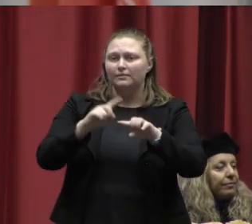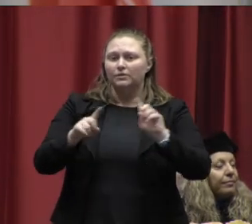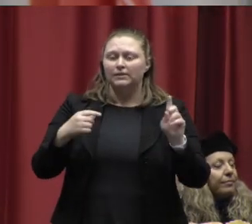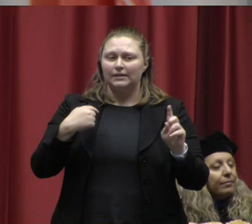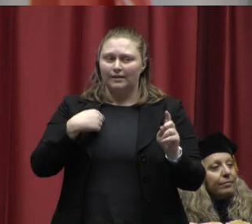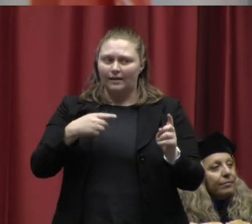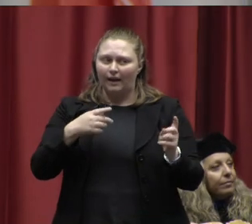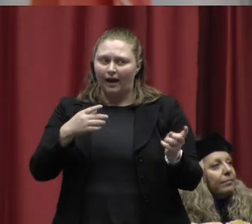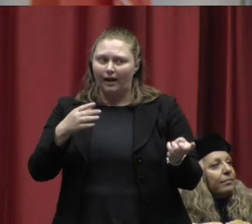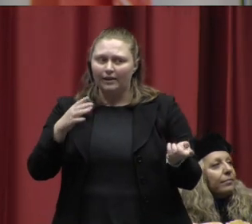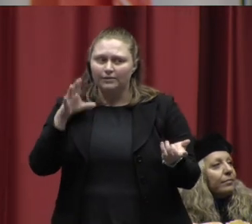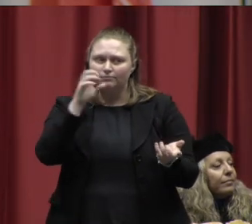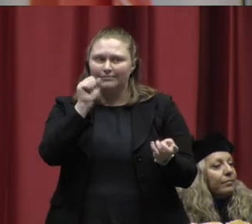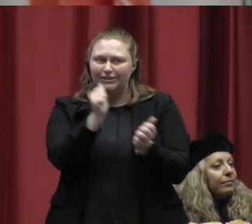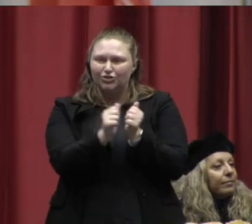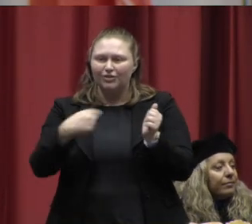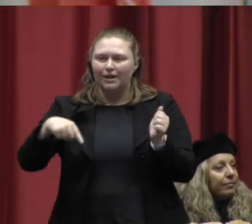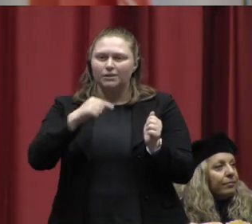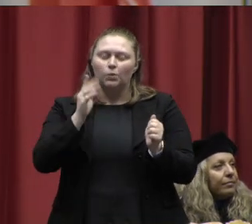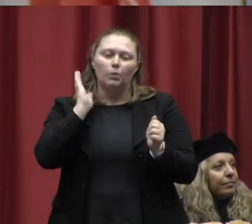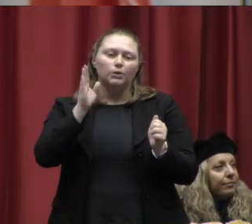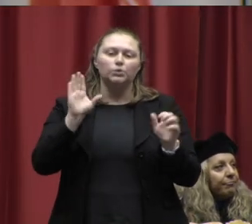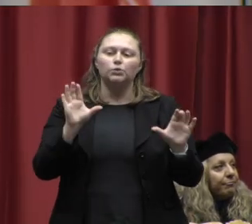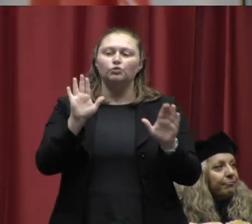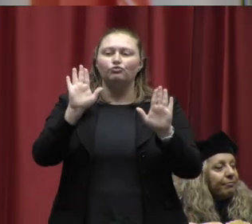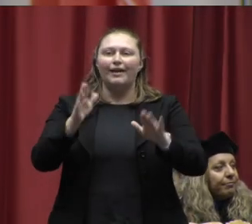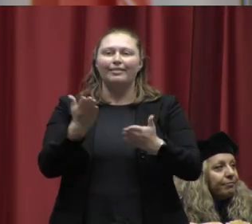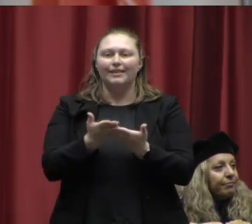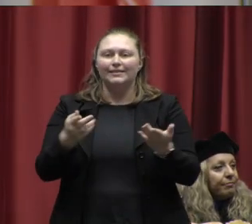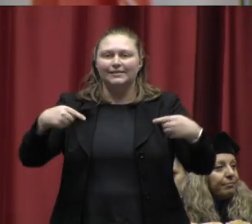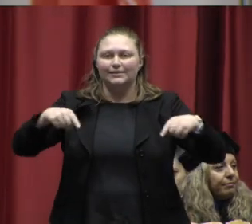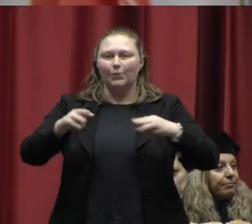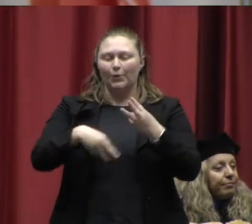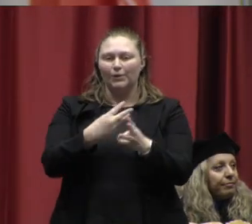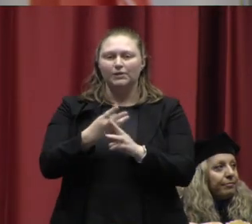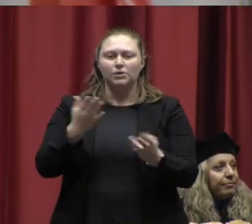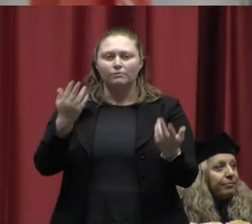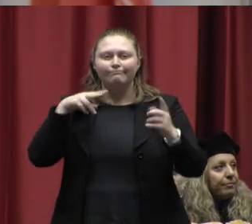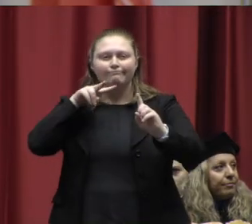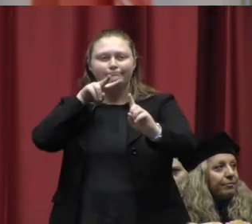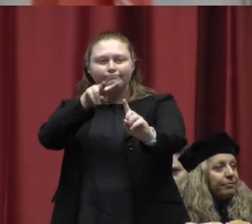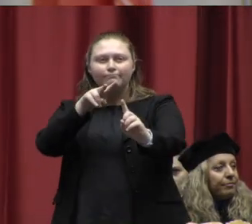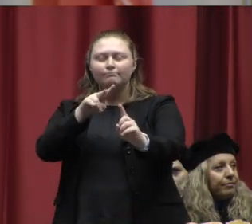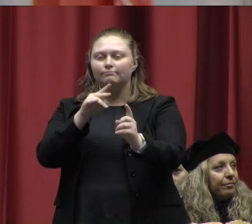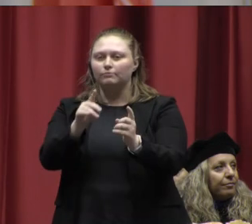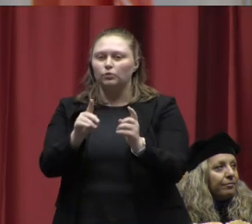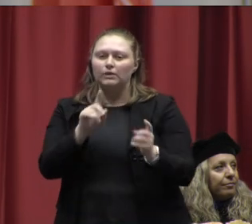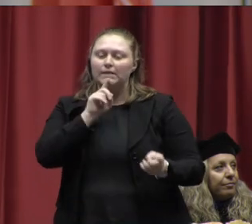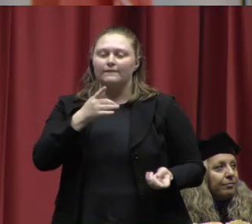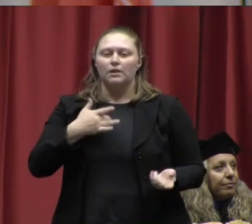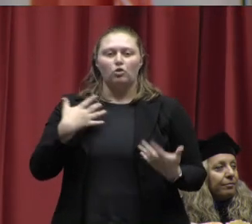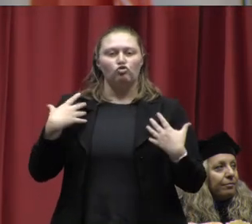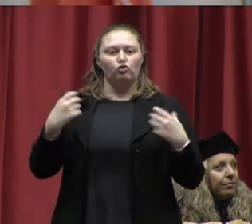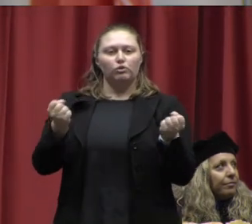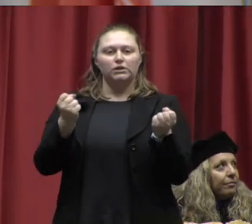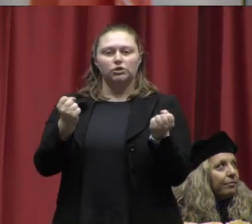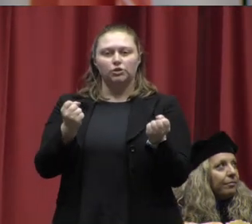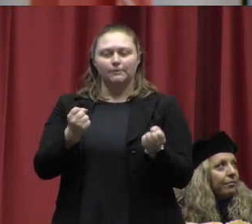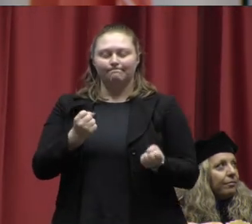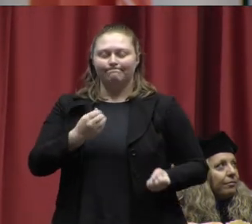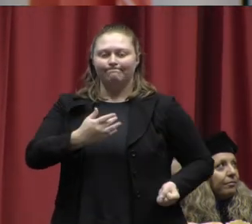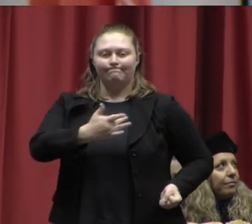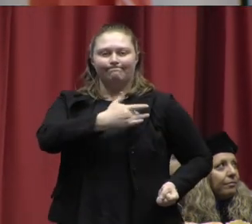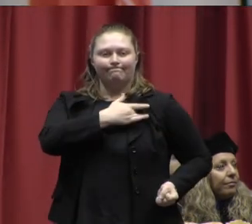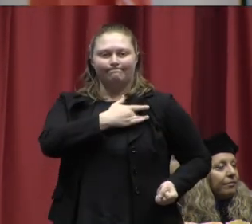us will do great things in this world. So let us go forward from this place with courage, conviction, and commitment